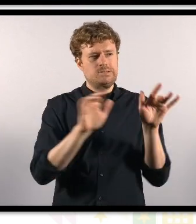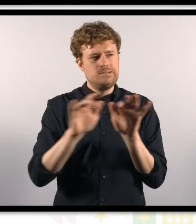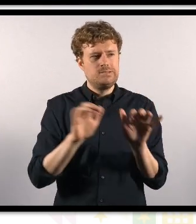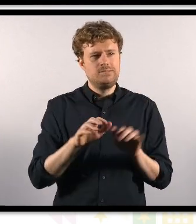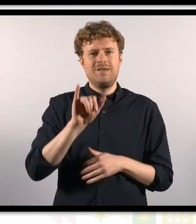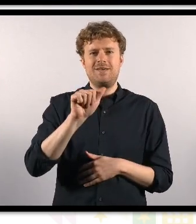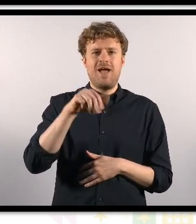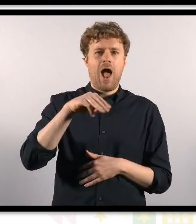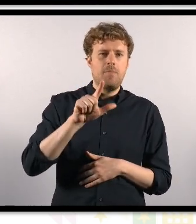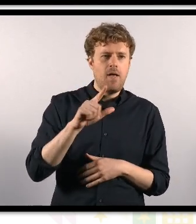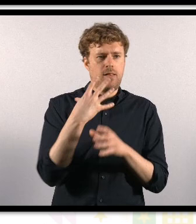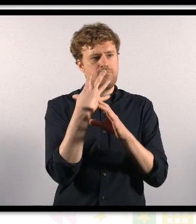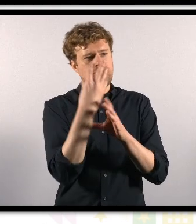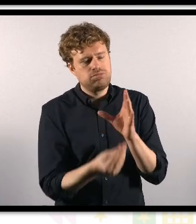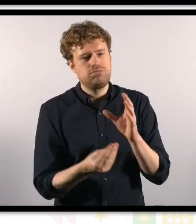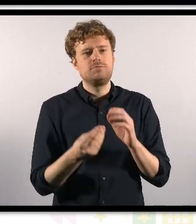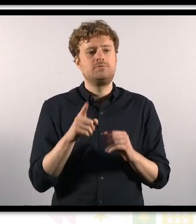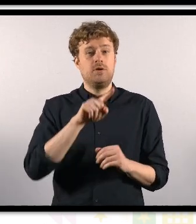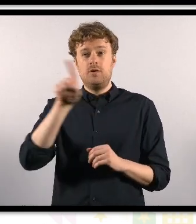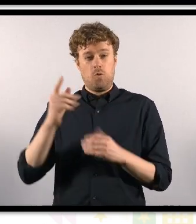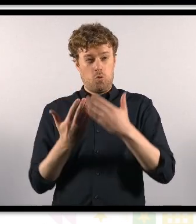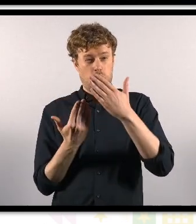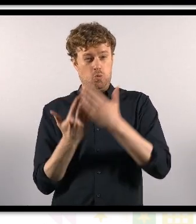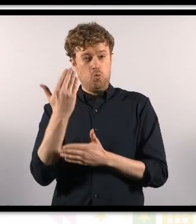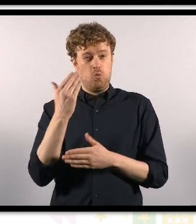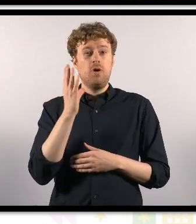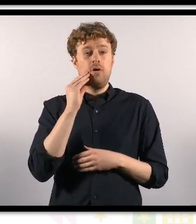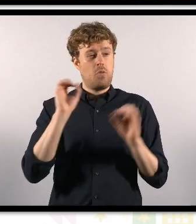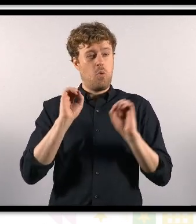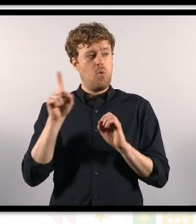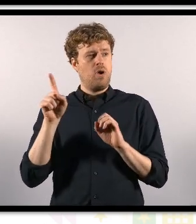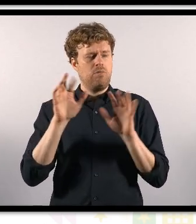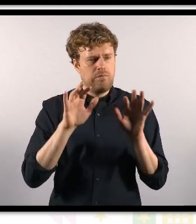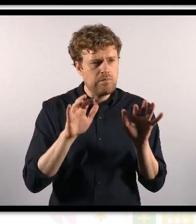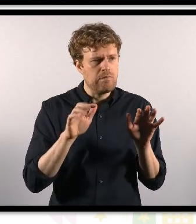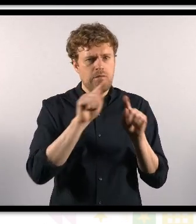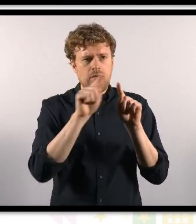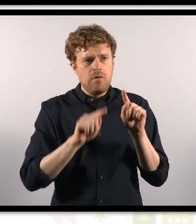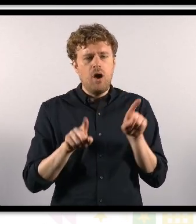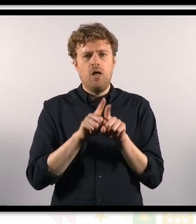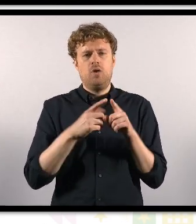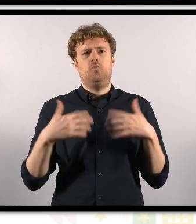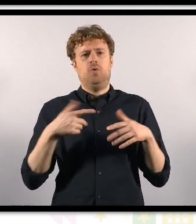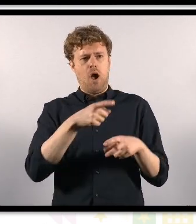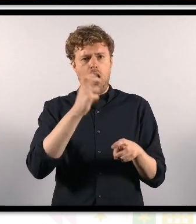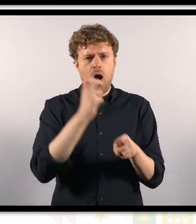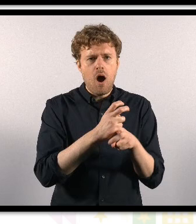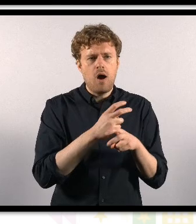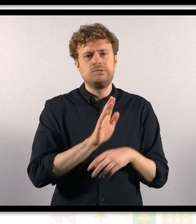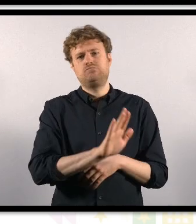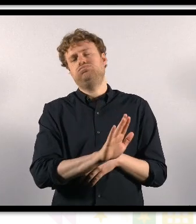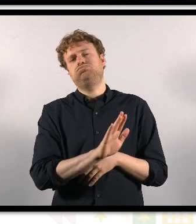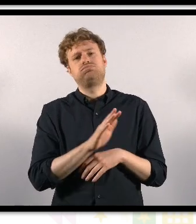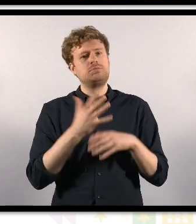pretty intimidating. So it's not just about getting Kubernetes itself up and running, right? We all know that there are hundreds of